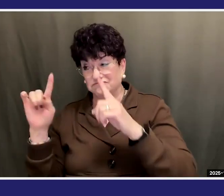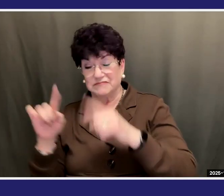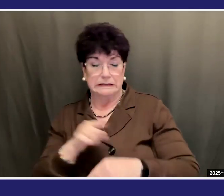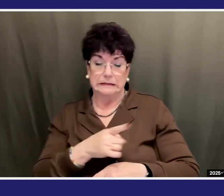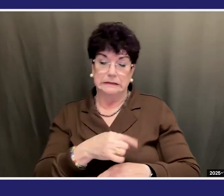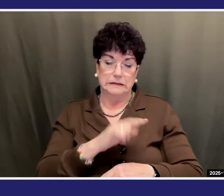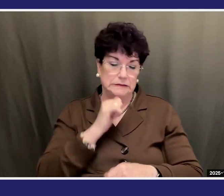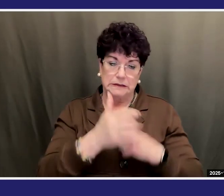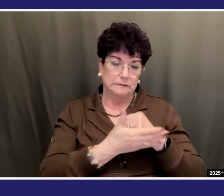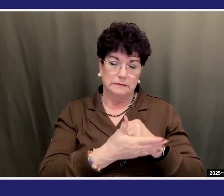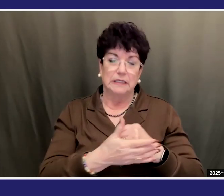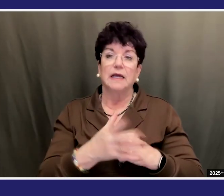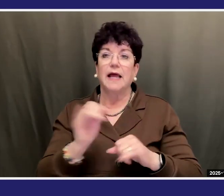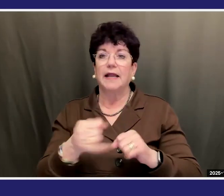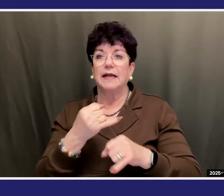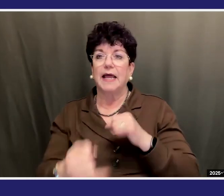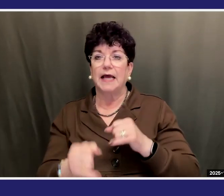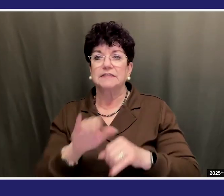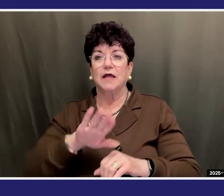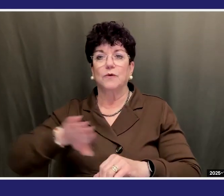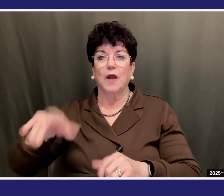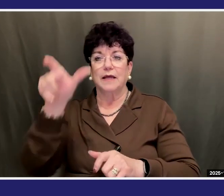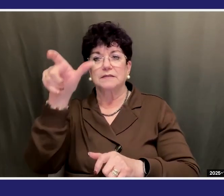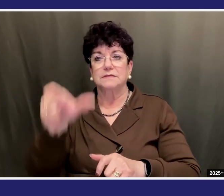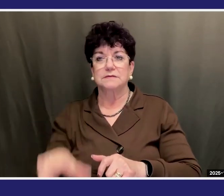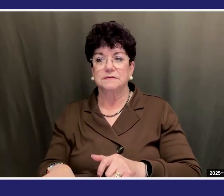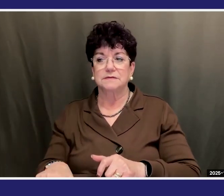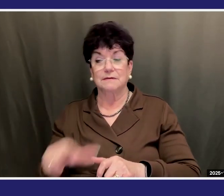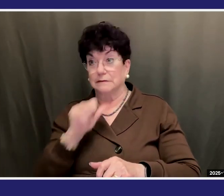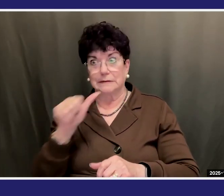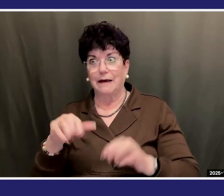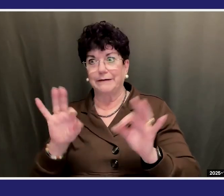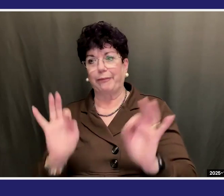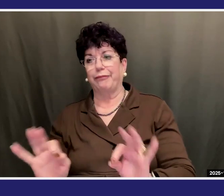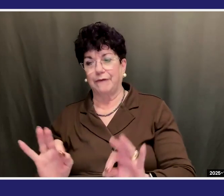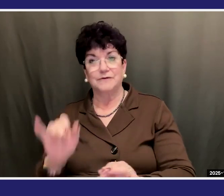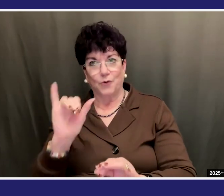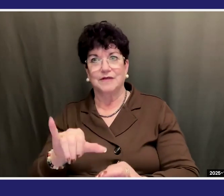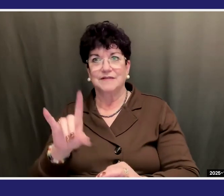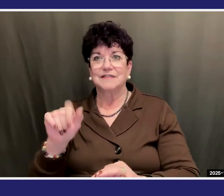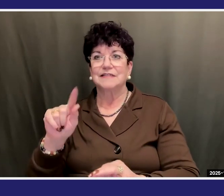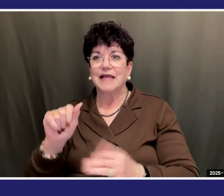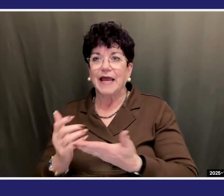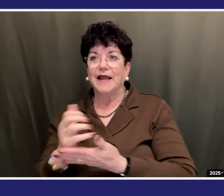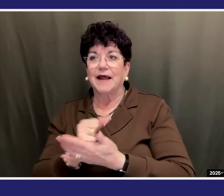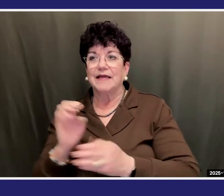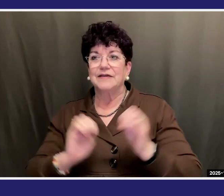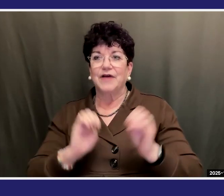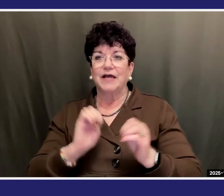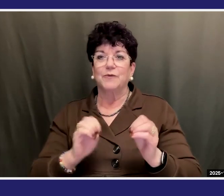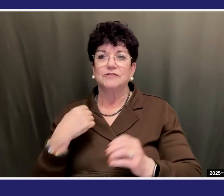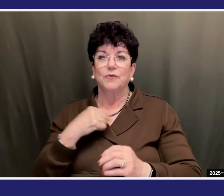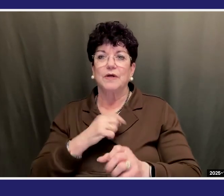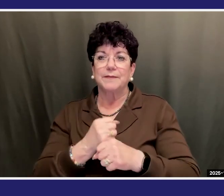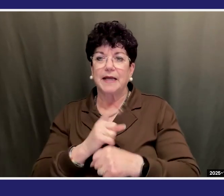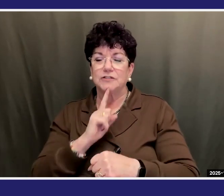network. And then last but not least, on the right-hand side, absolutely not least, is data and evaluation. As Trudy mentioned earlier, we want to make sure that we